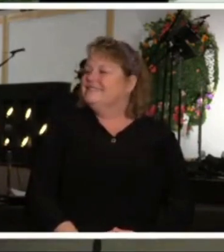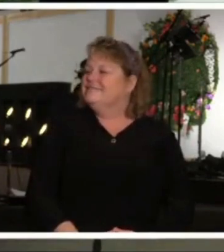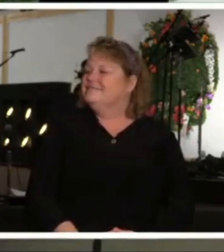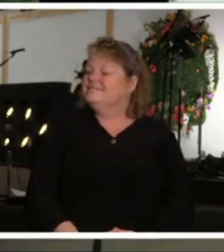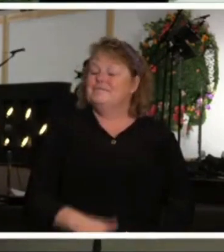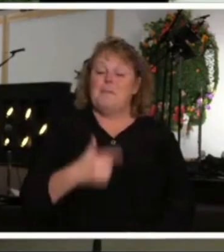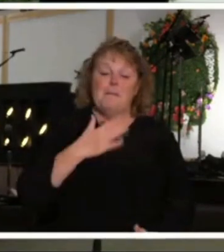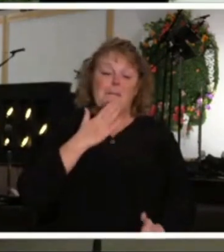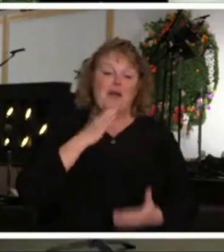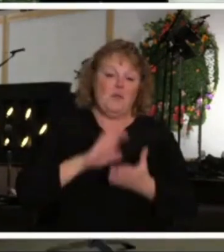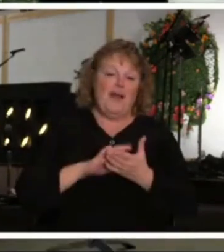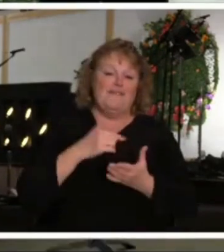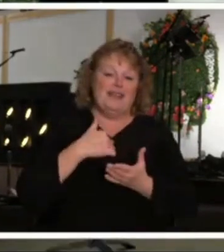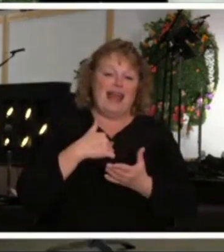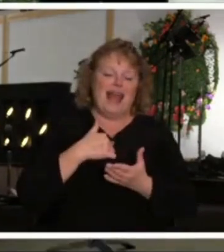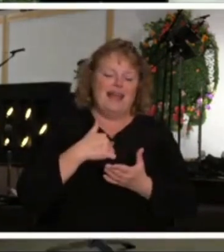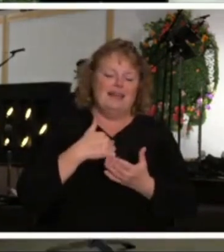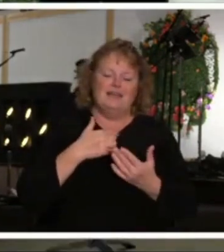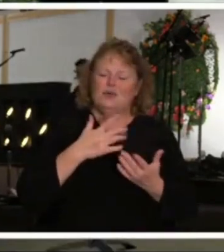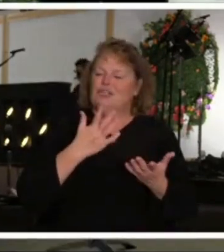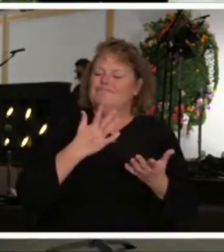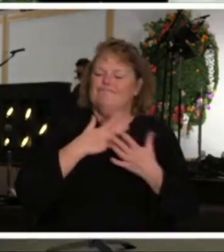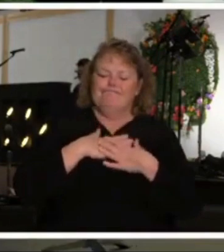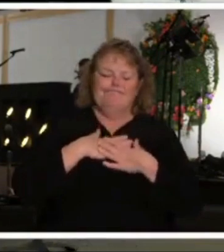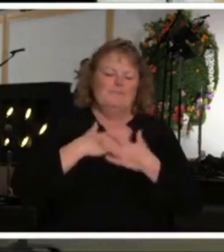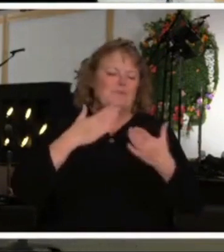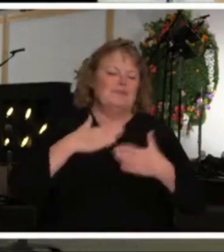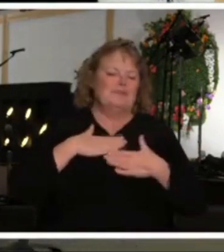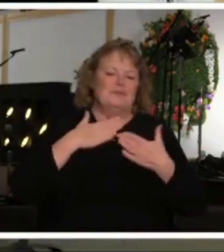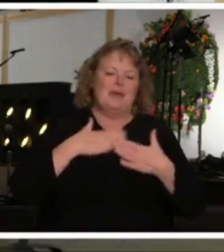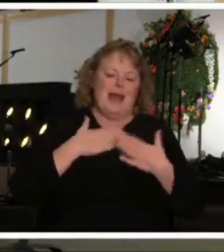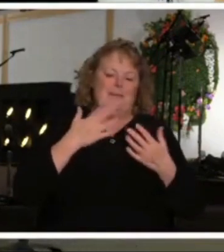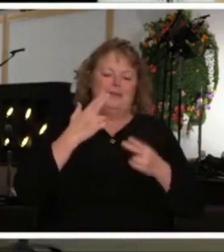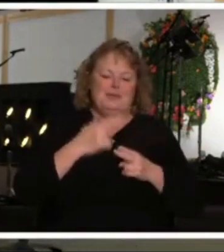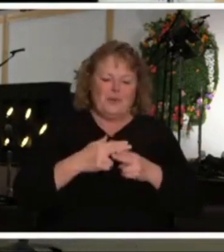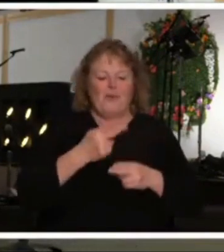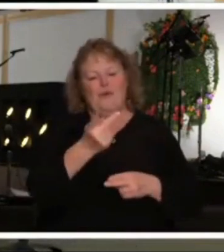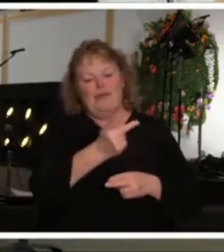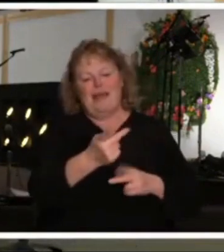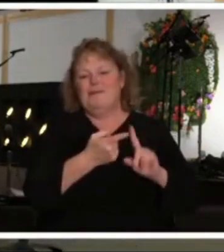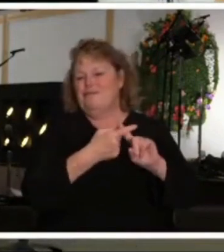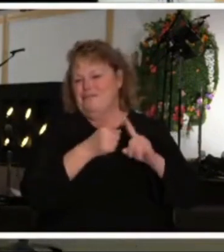Cindy and I are delighted to be able to call this couple our friends.